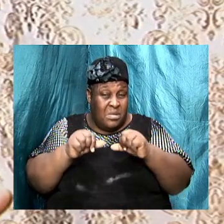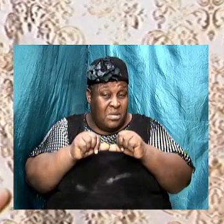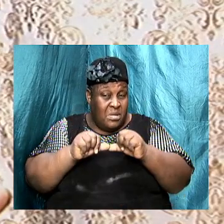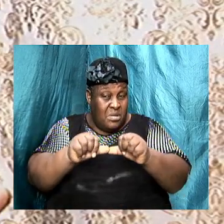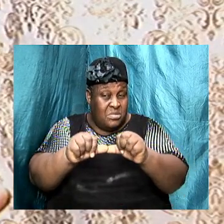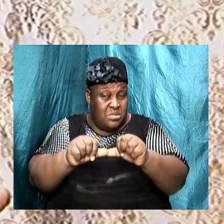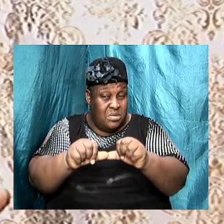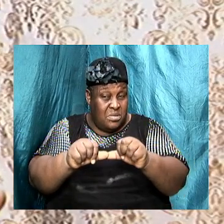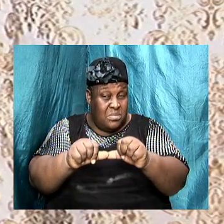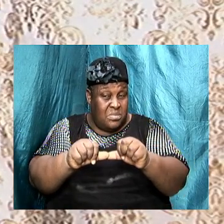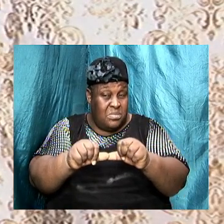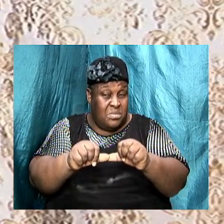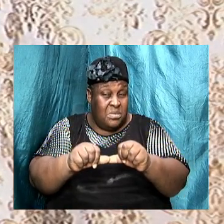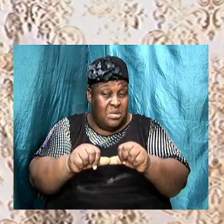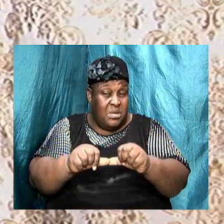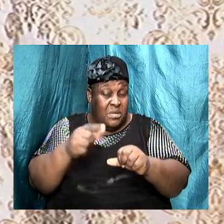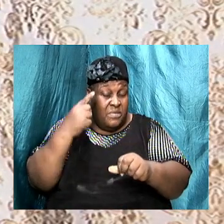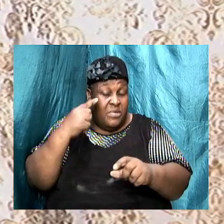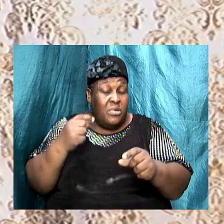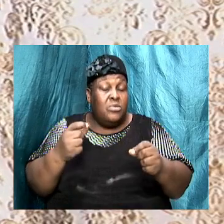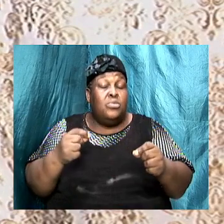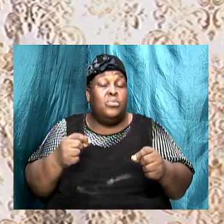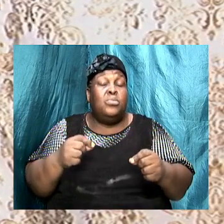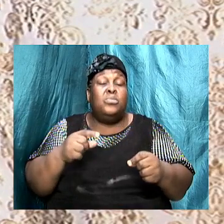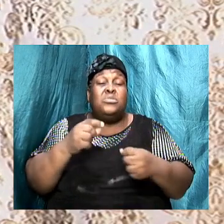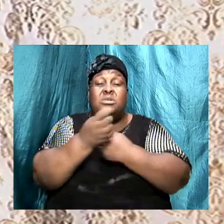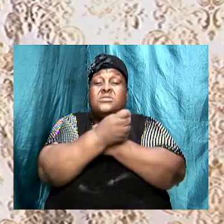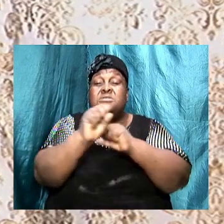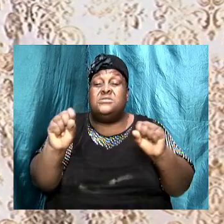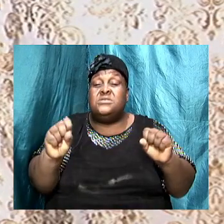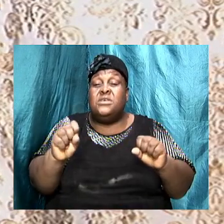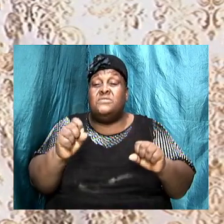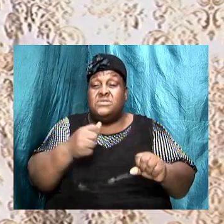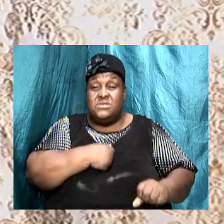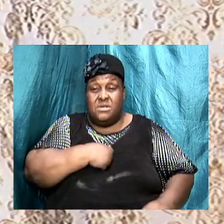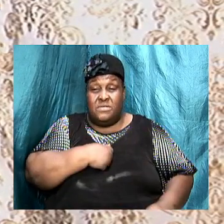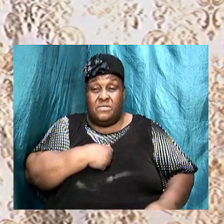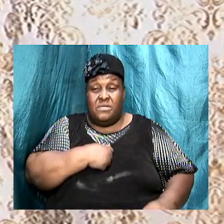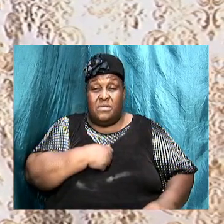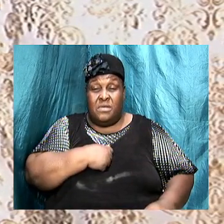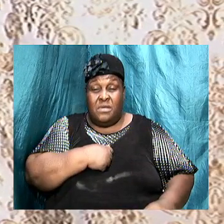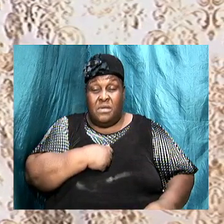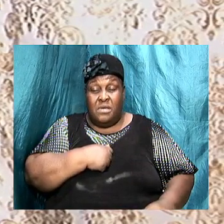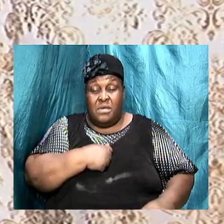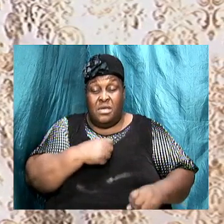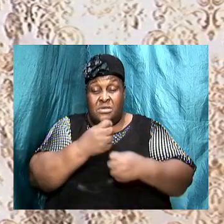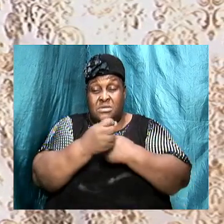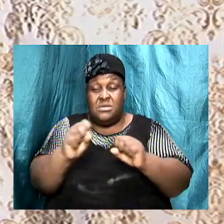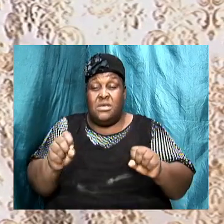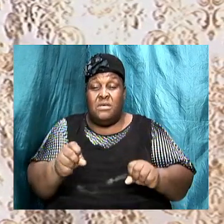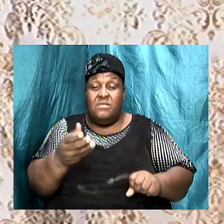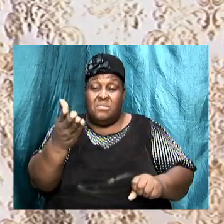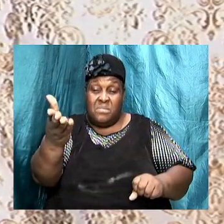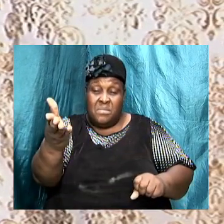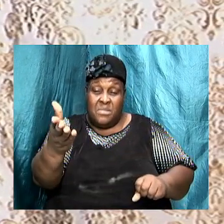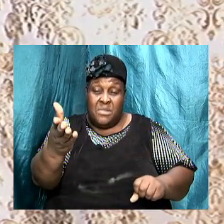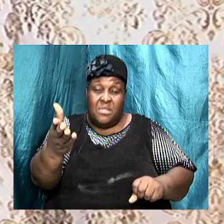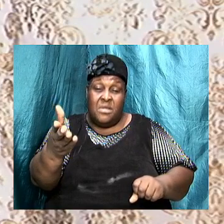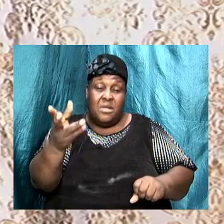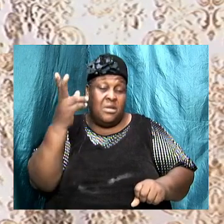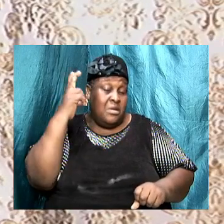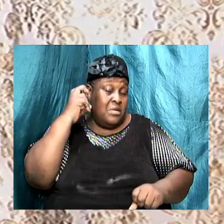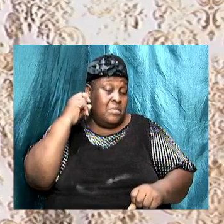them, for if you do so, you shall save yourself, and you shall save even those